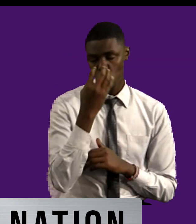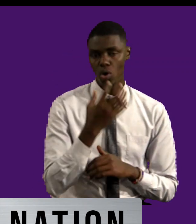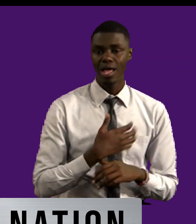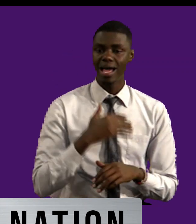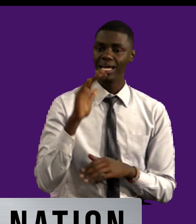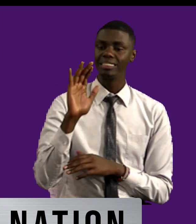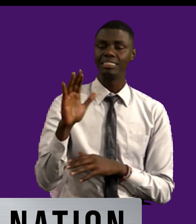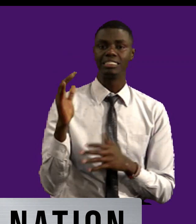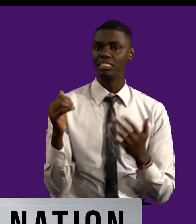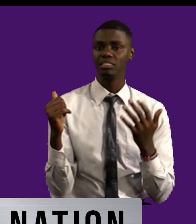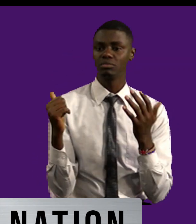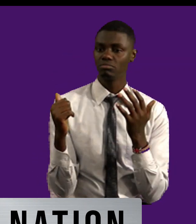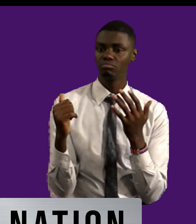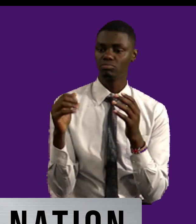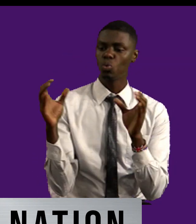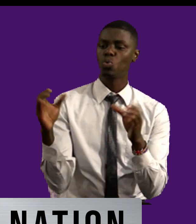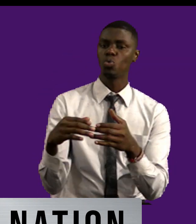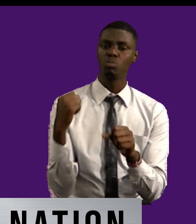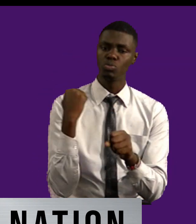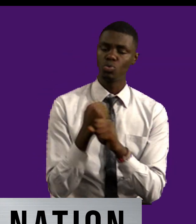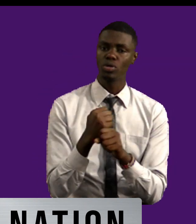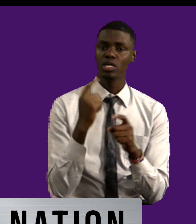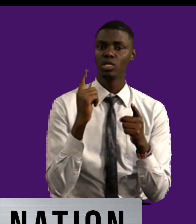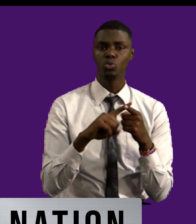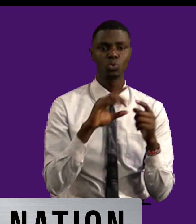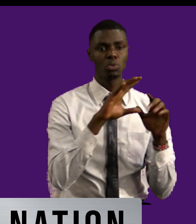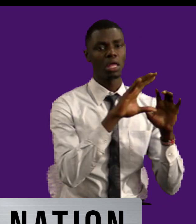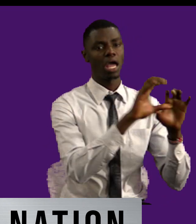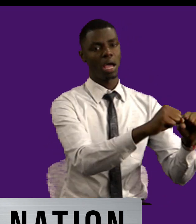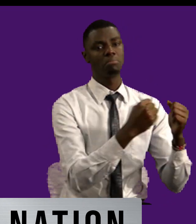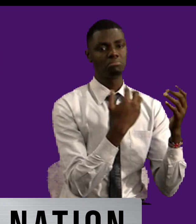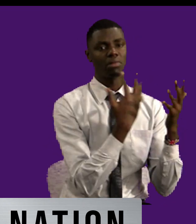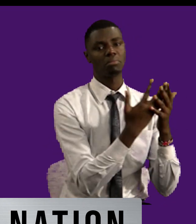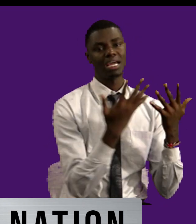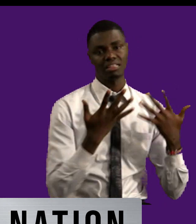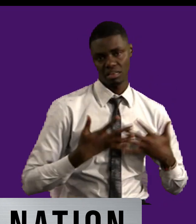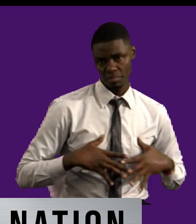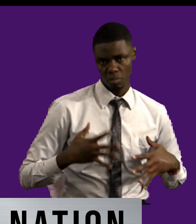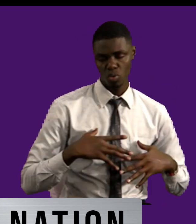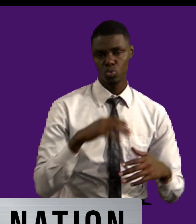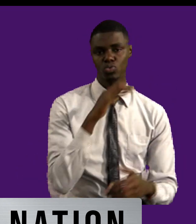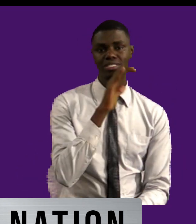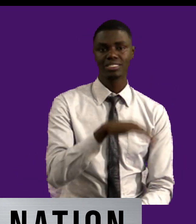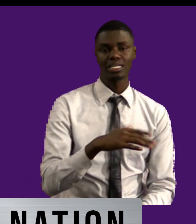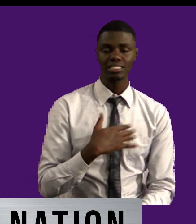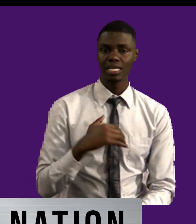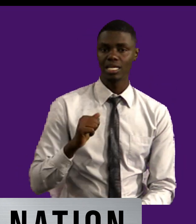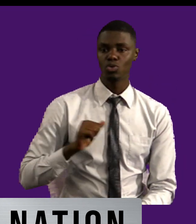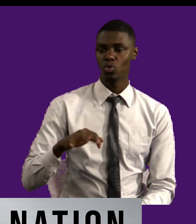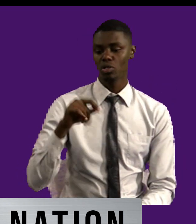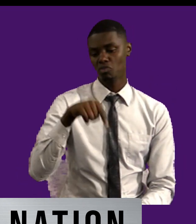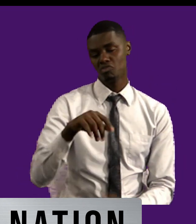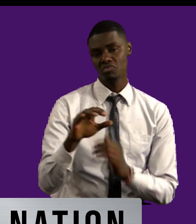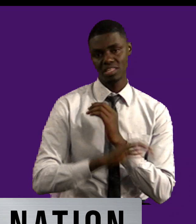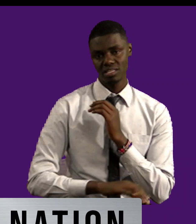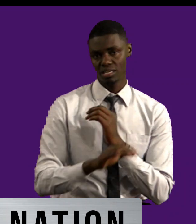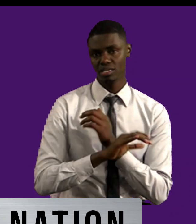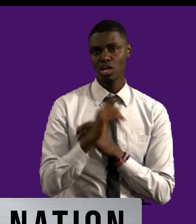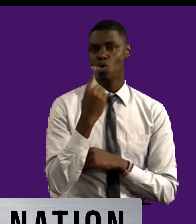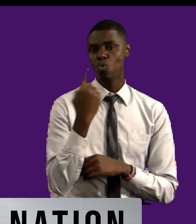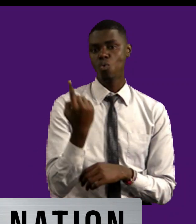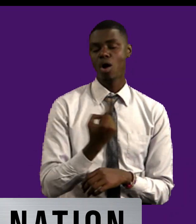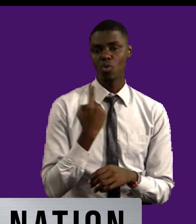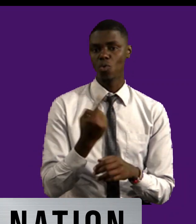his cronies are doing to the abductees, to the sons and daughters of this country who are